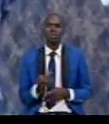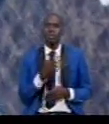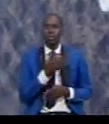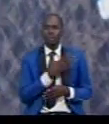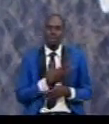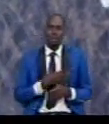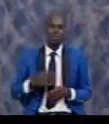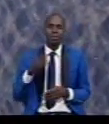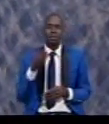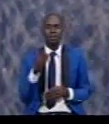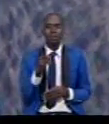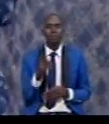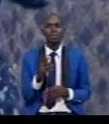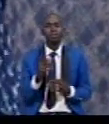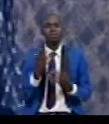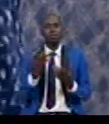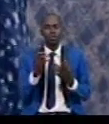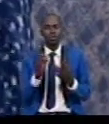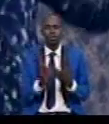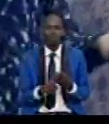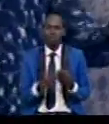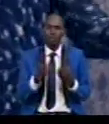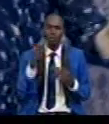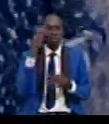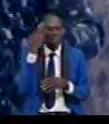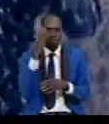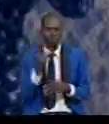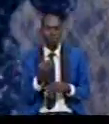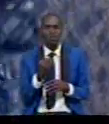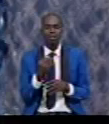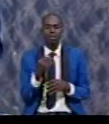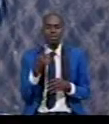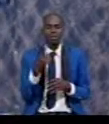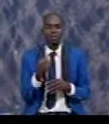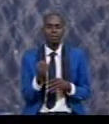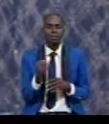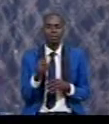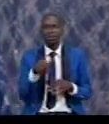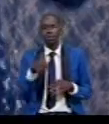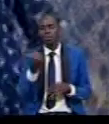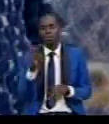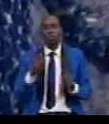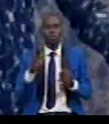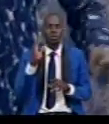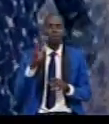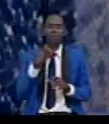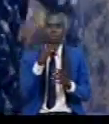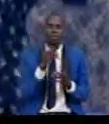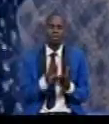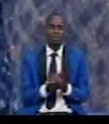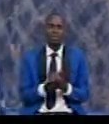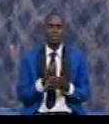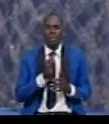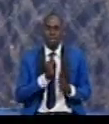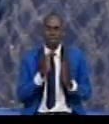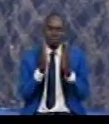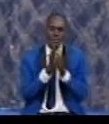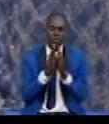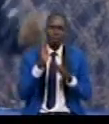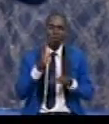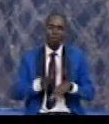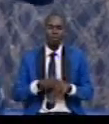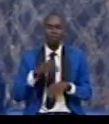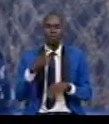God of Pastor Kumuyi. I call the God of Pastor Kumuyi. That day, it was my turn. I say, God of Pastor